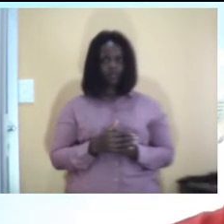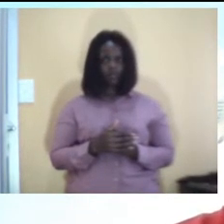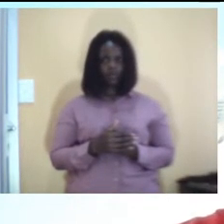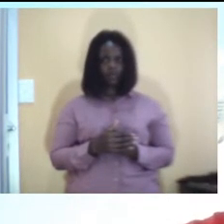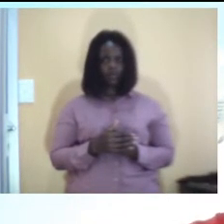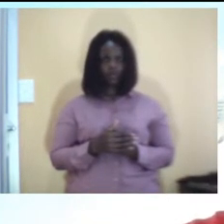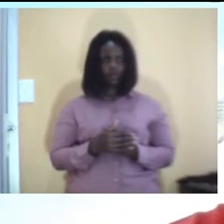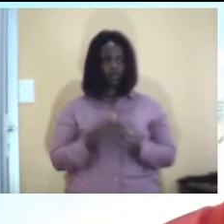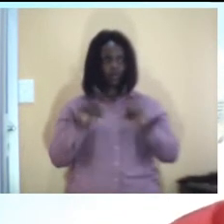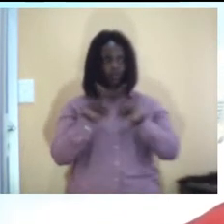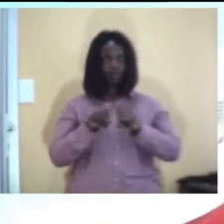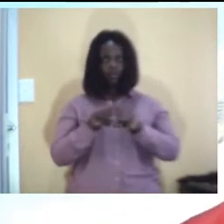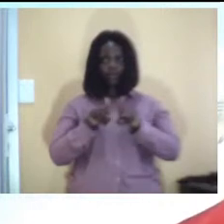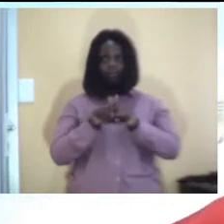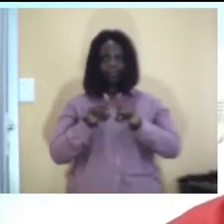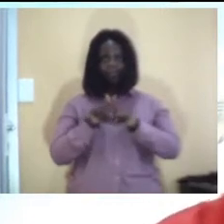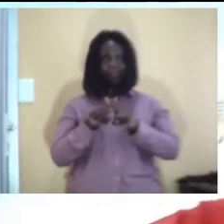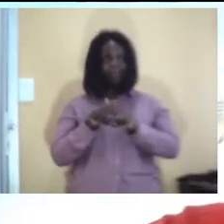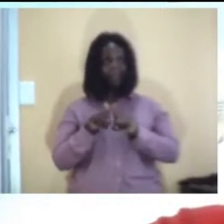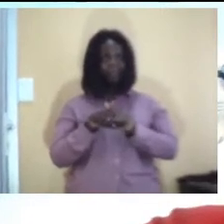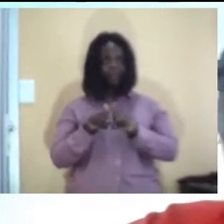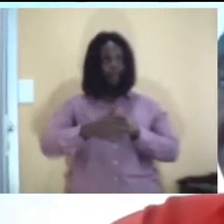household.